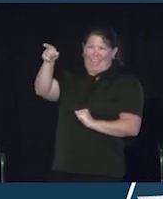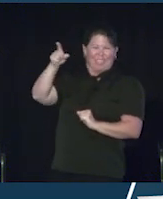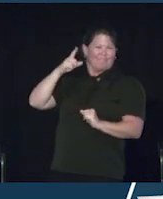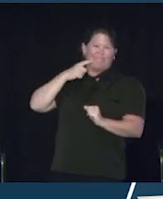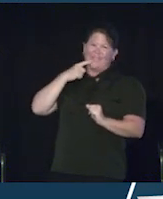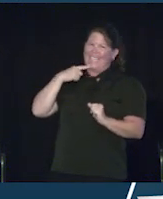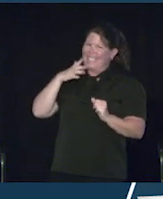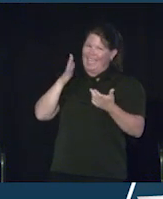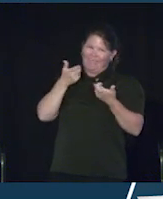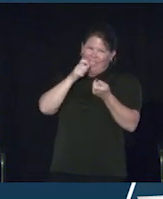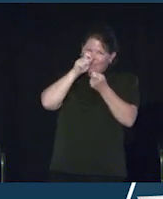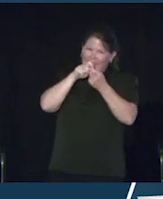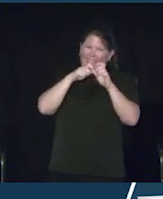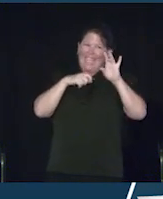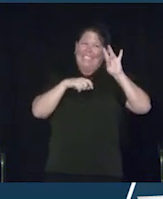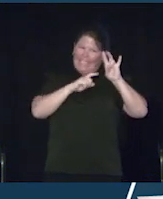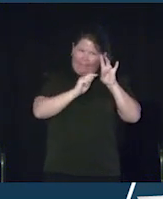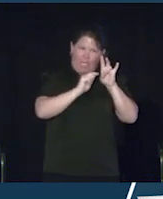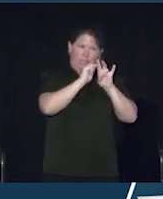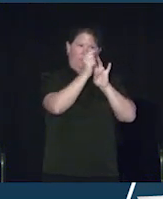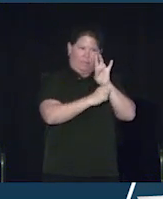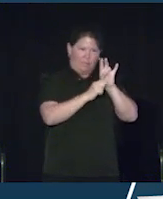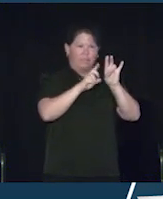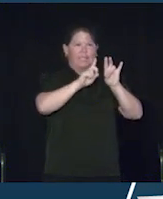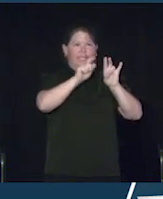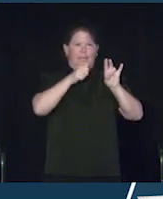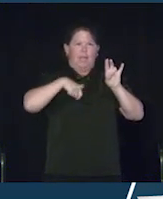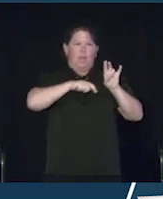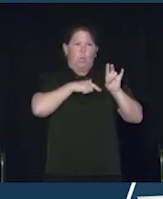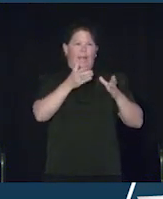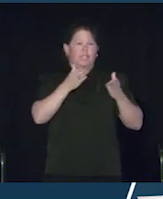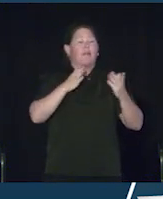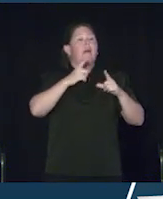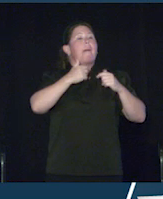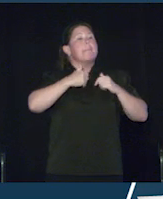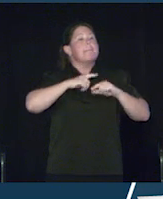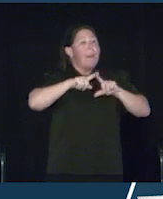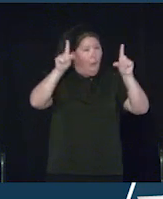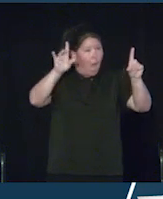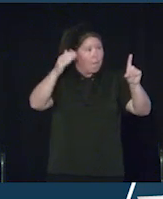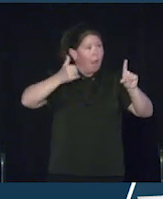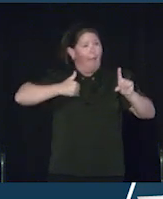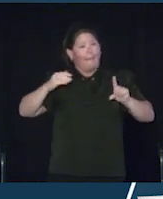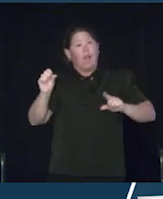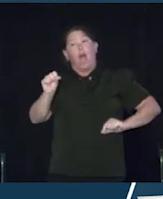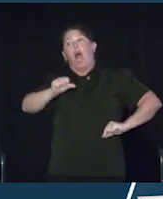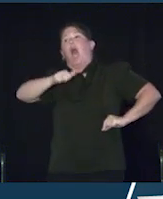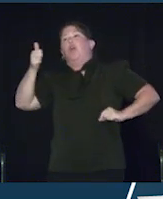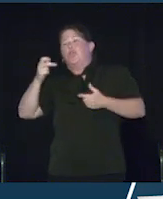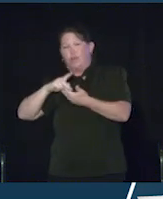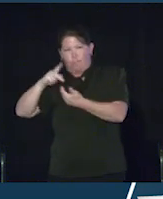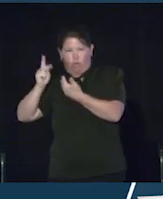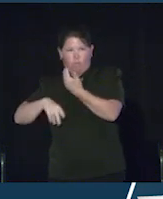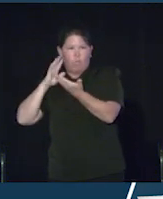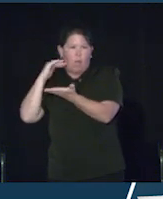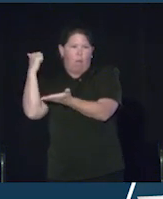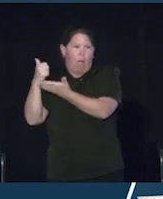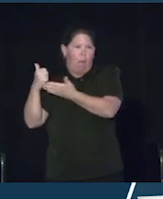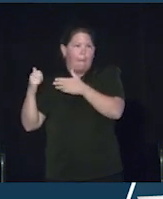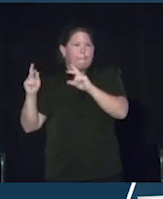about a program that we do have that assists persons with all disabilities, and we'll talk about that in just a